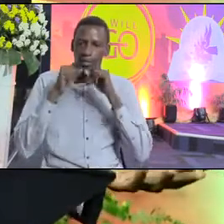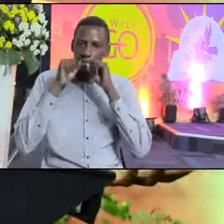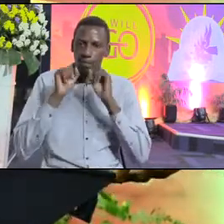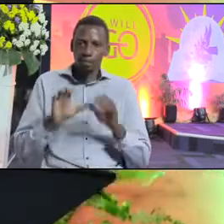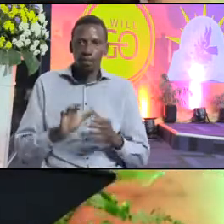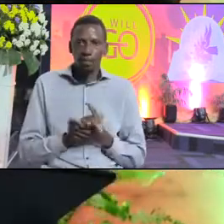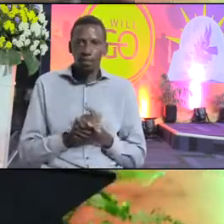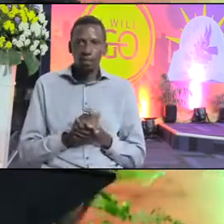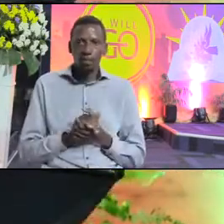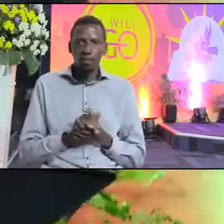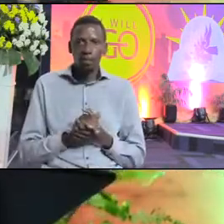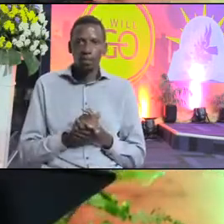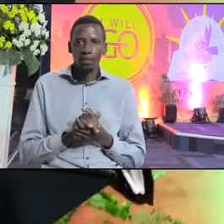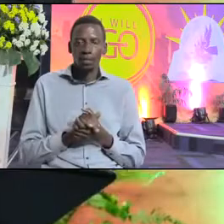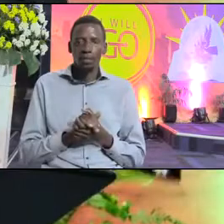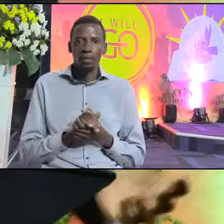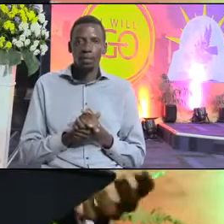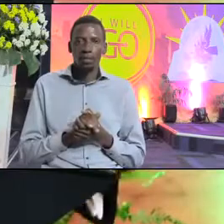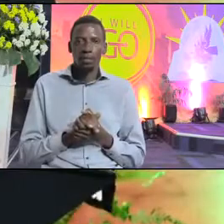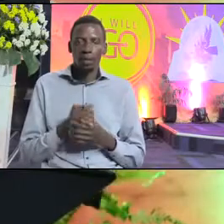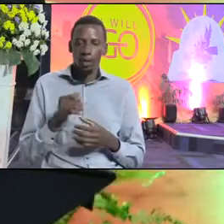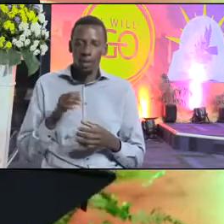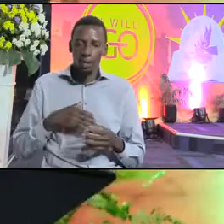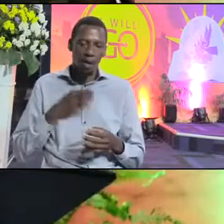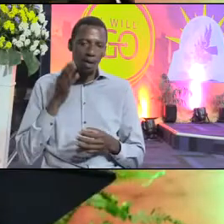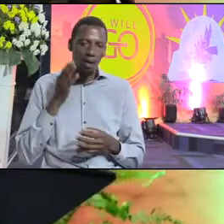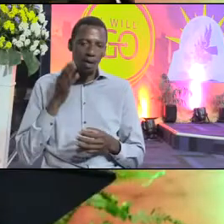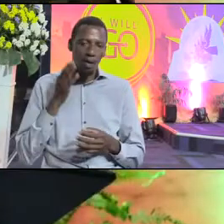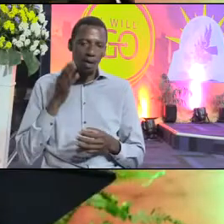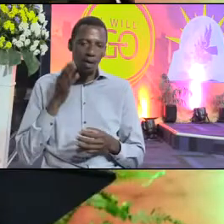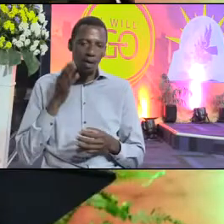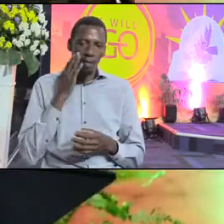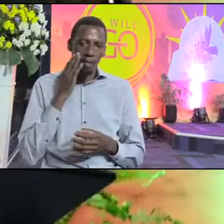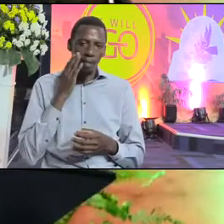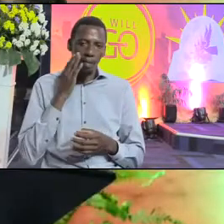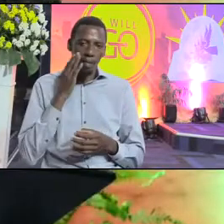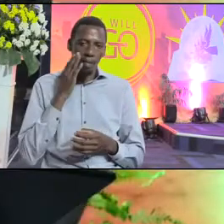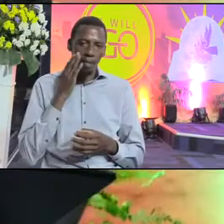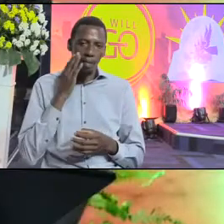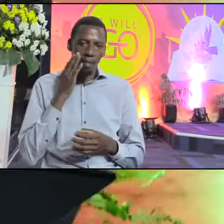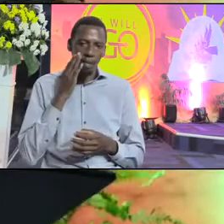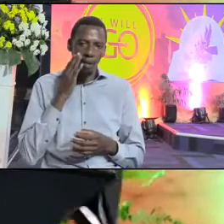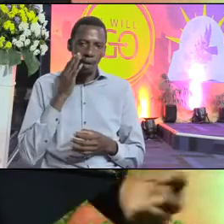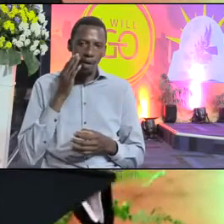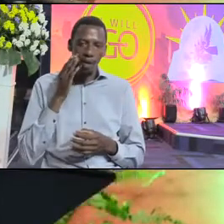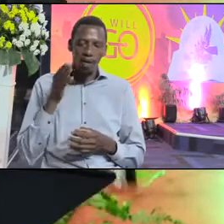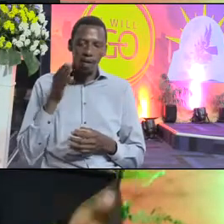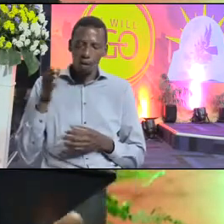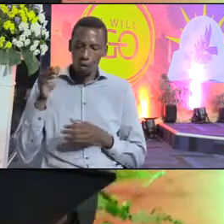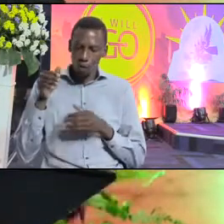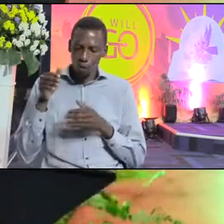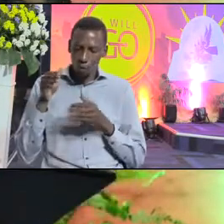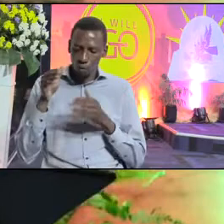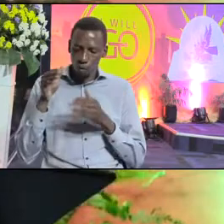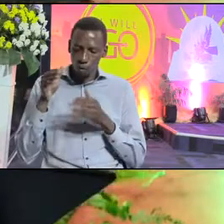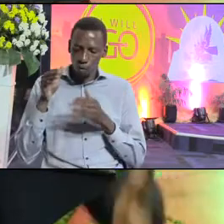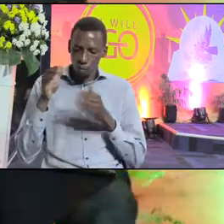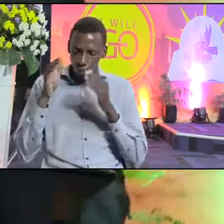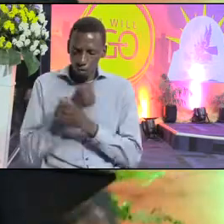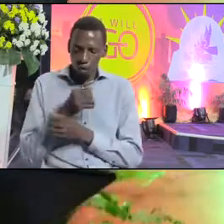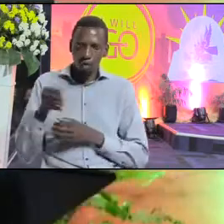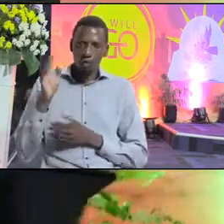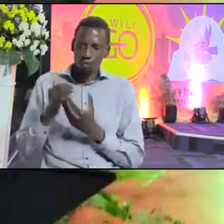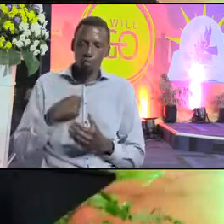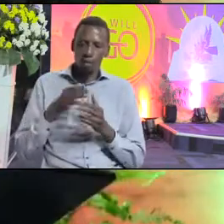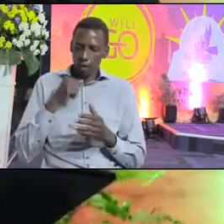blessed. I was reared by a godly mother and a praying grandmother. I